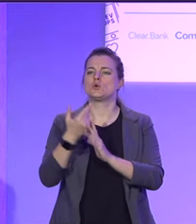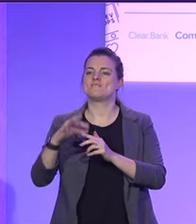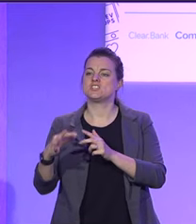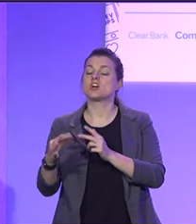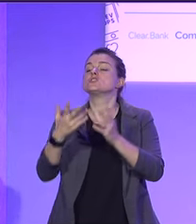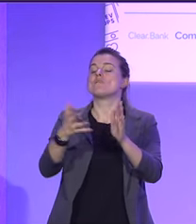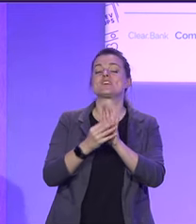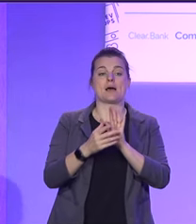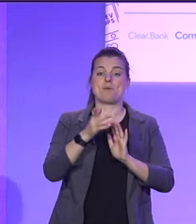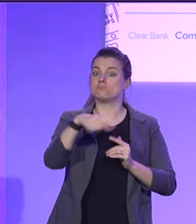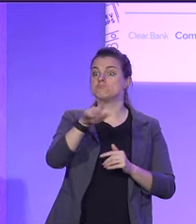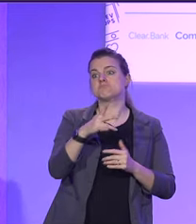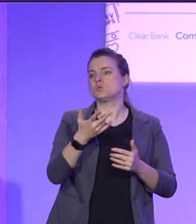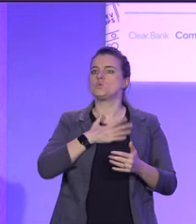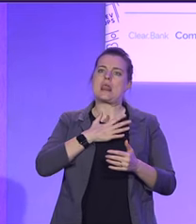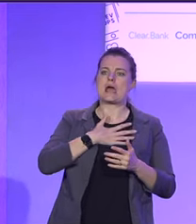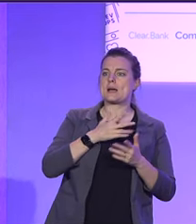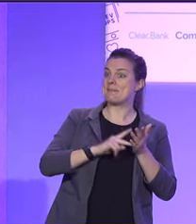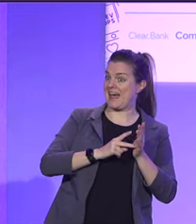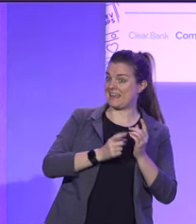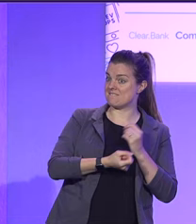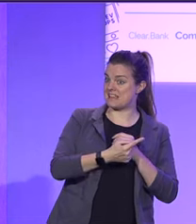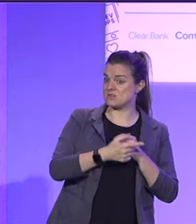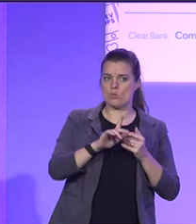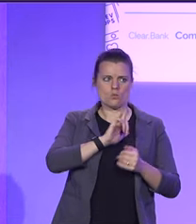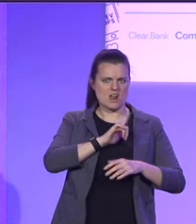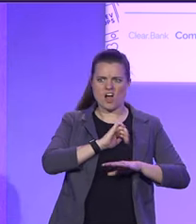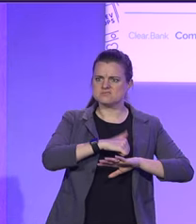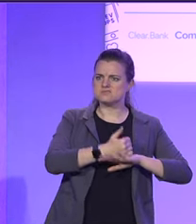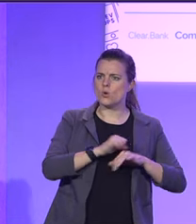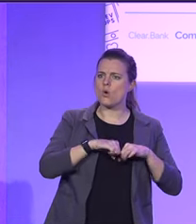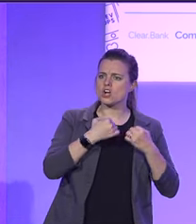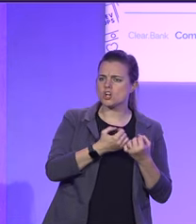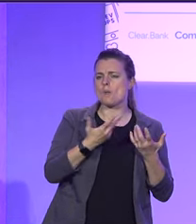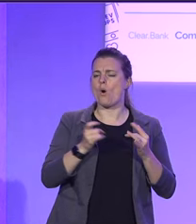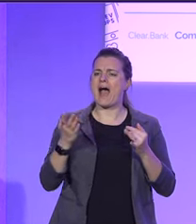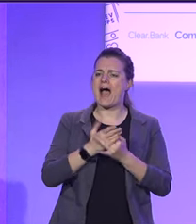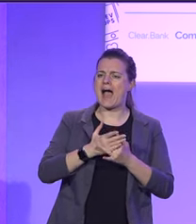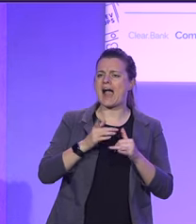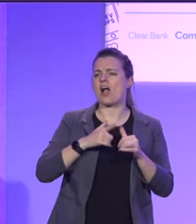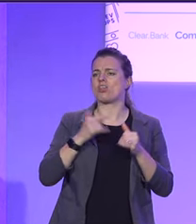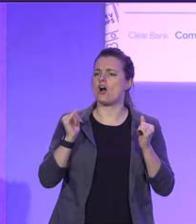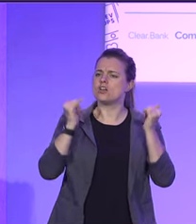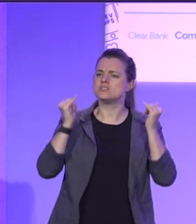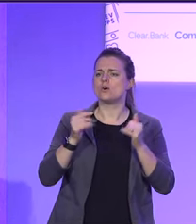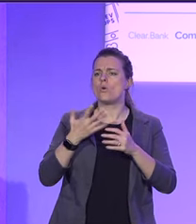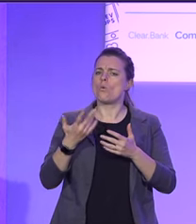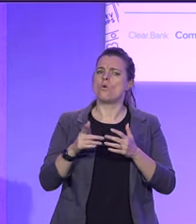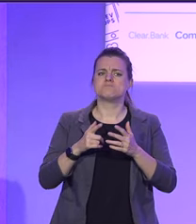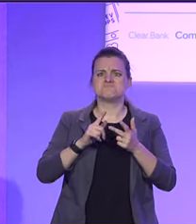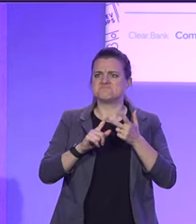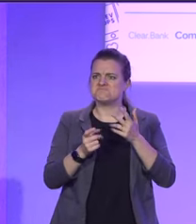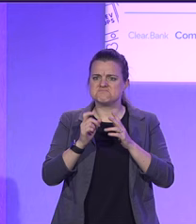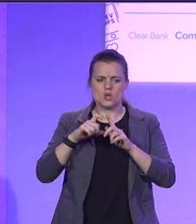planning events. Well, putting together a workshop or a hackathon or a meetup about a certain open source project can really help that